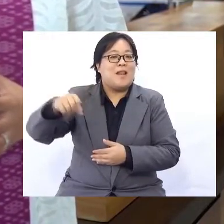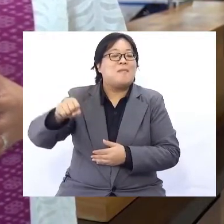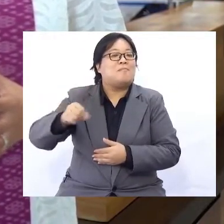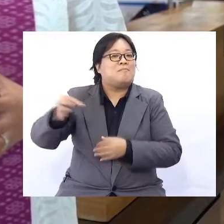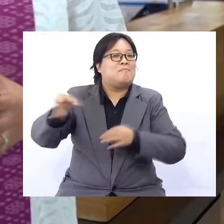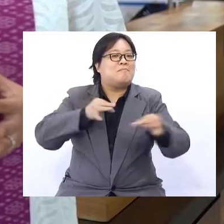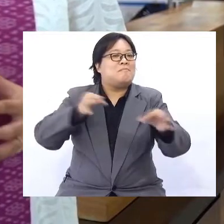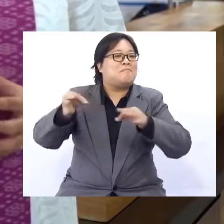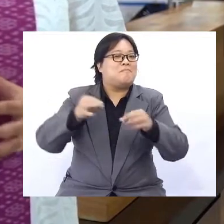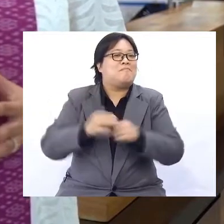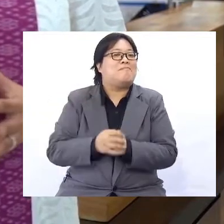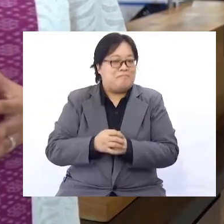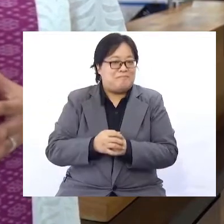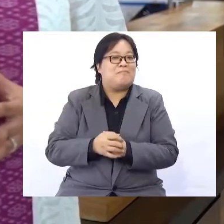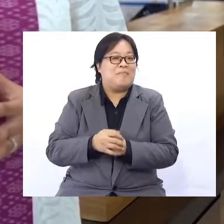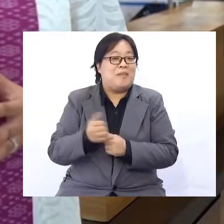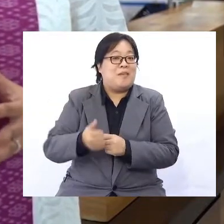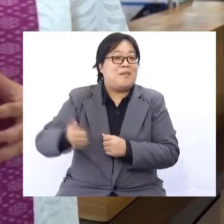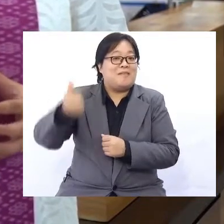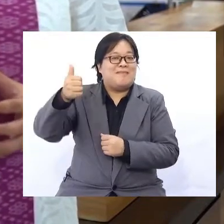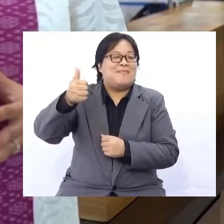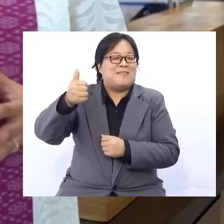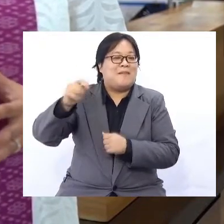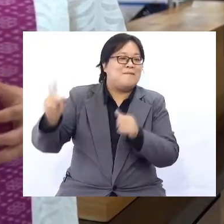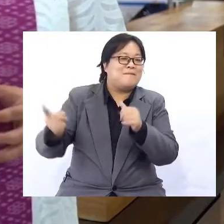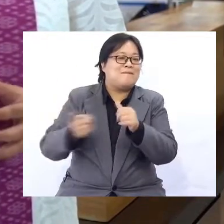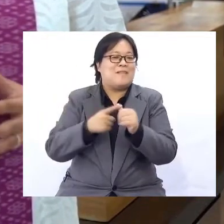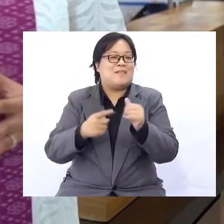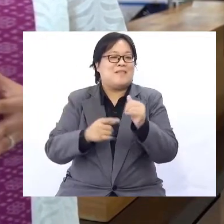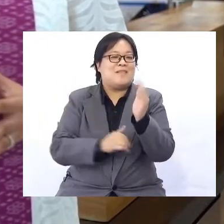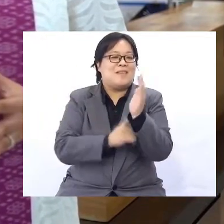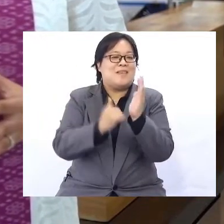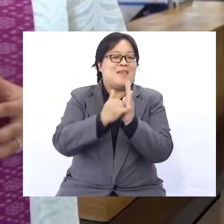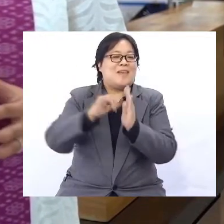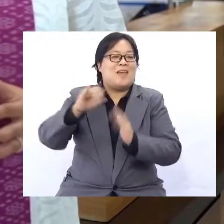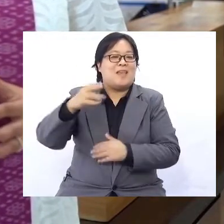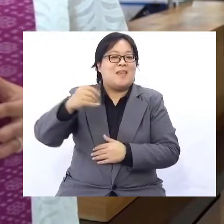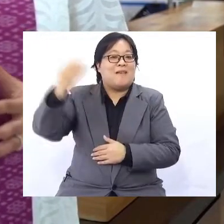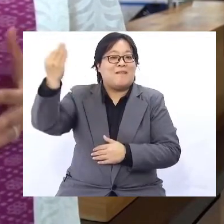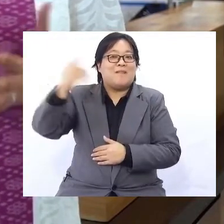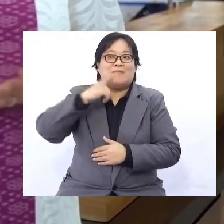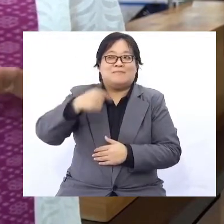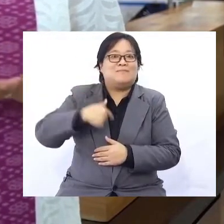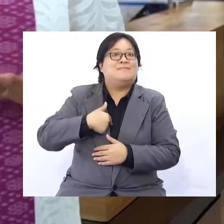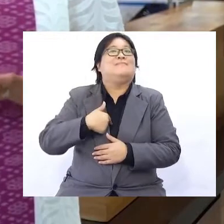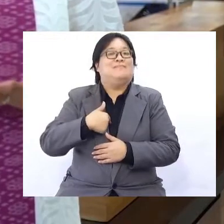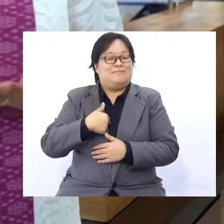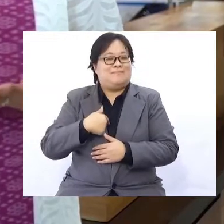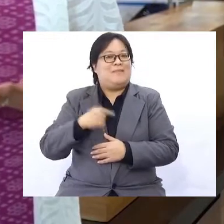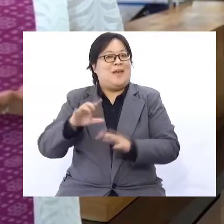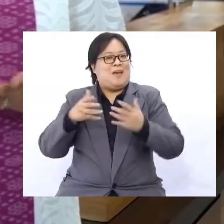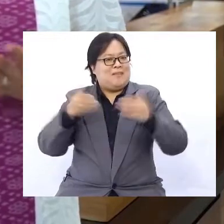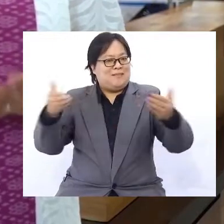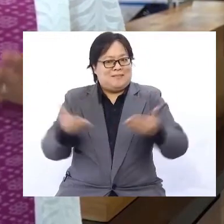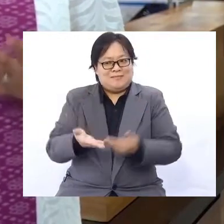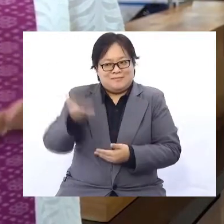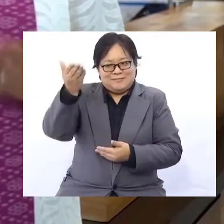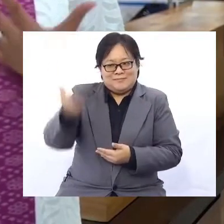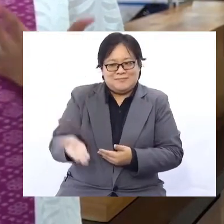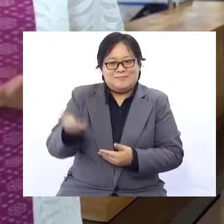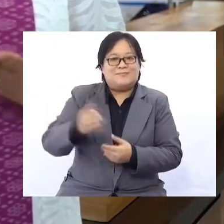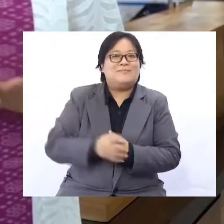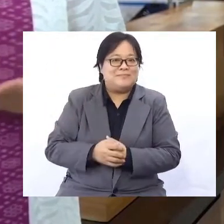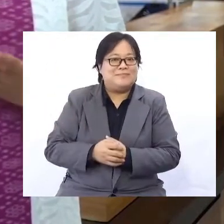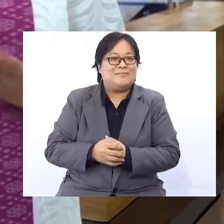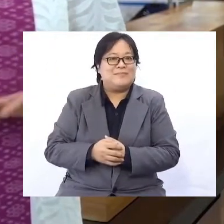address at the inaugural Hasanah Forum. To be honest, it's a tall order for me today. I mean, how do you introduce someone who has spent